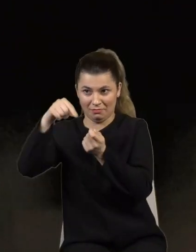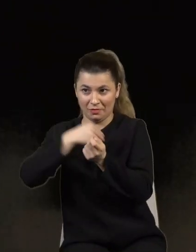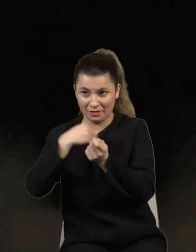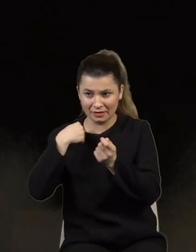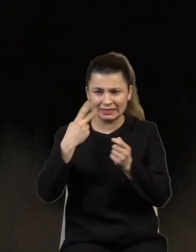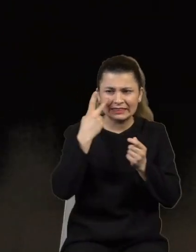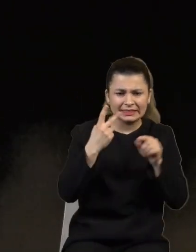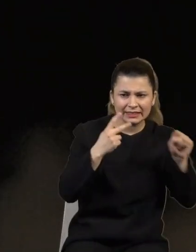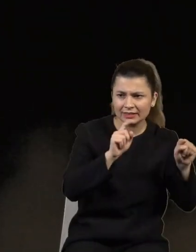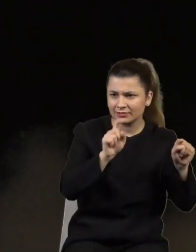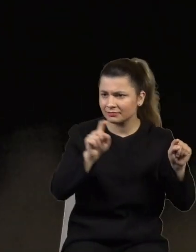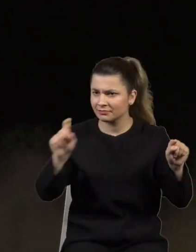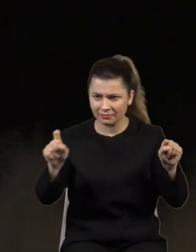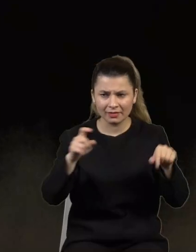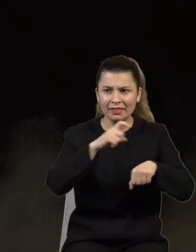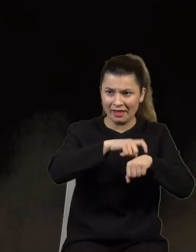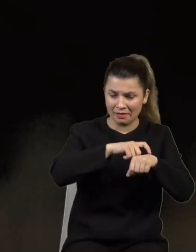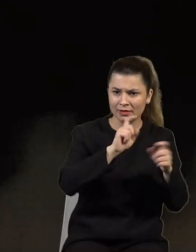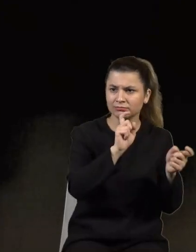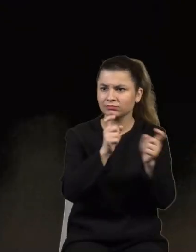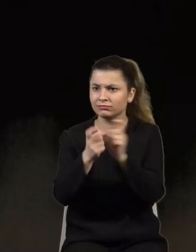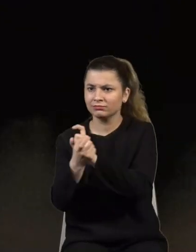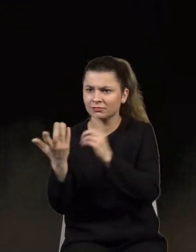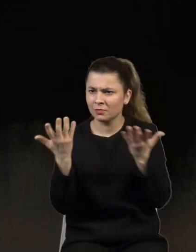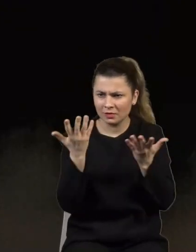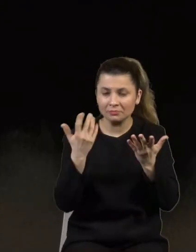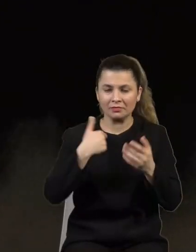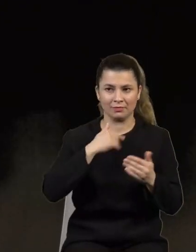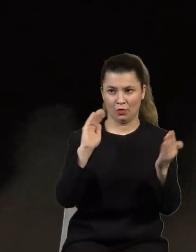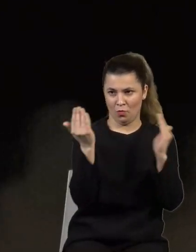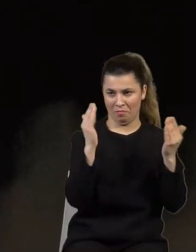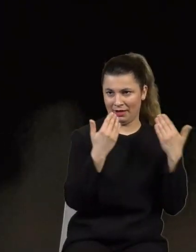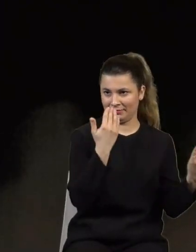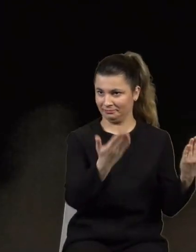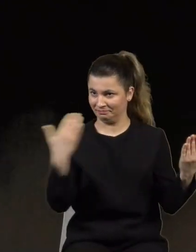the main panel of our conference that